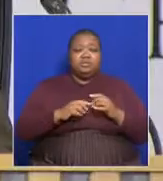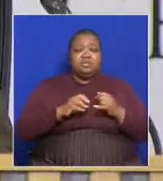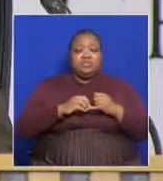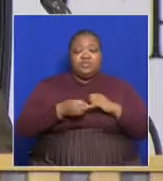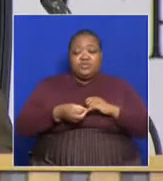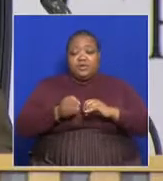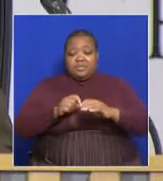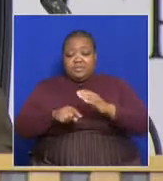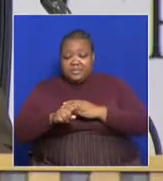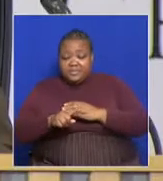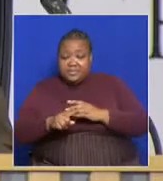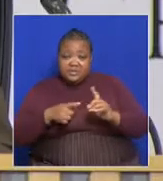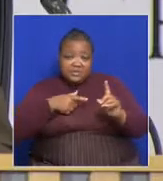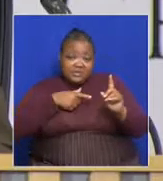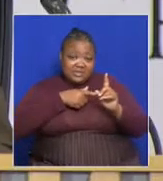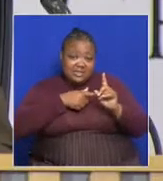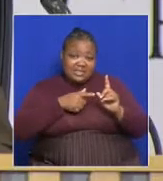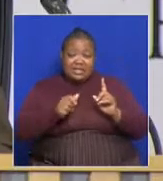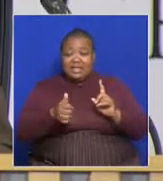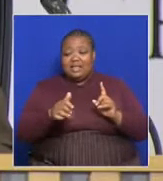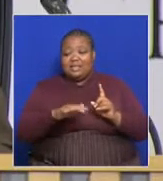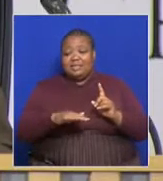place?